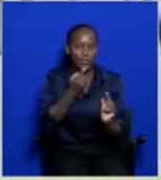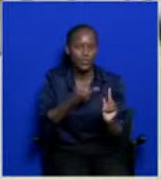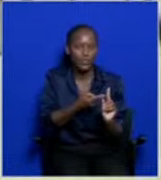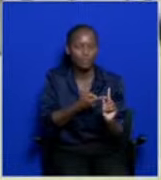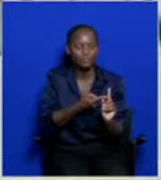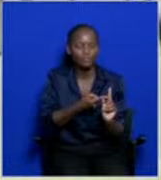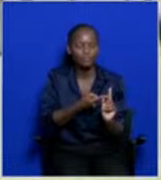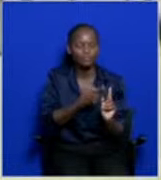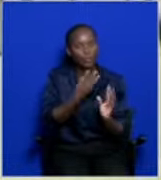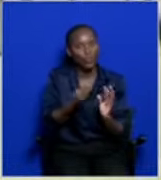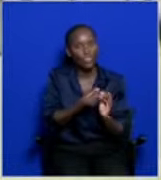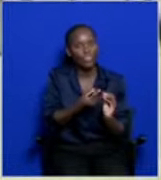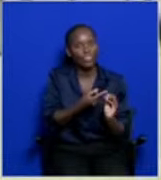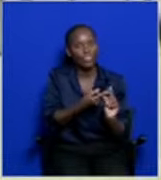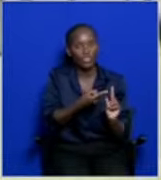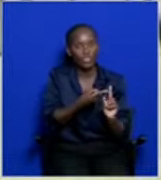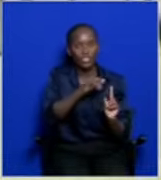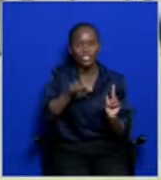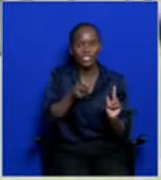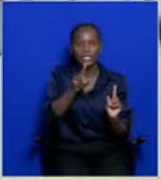Mr. J.D. Mkhwanazi. So